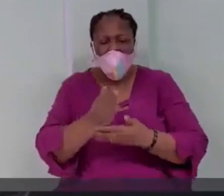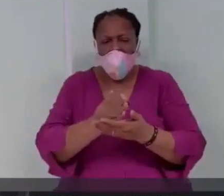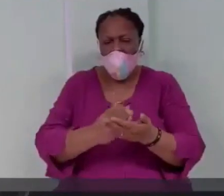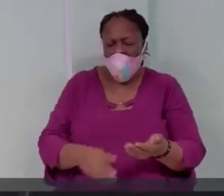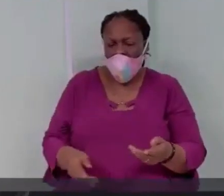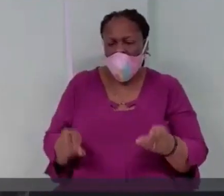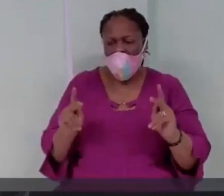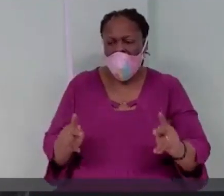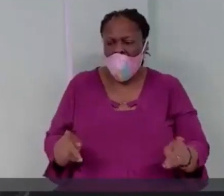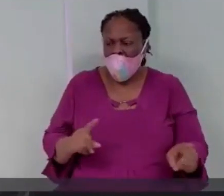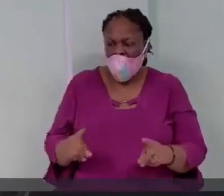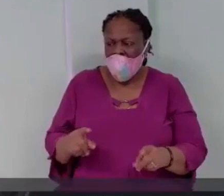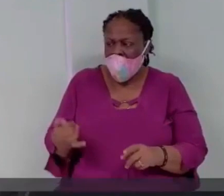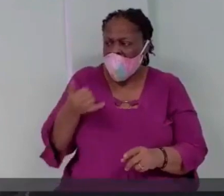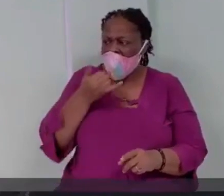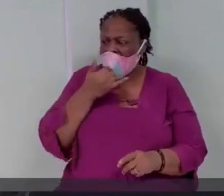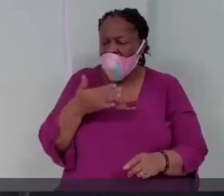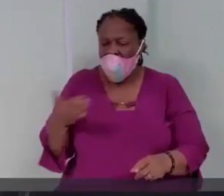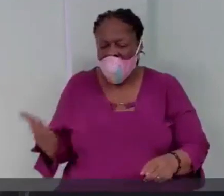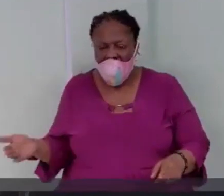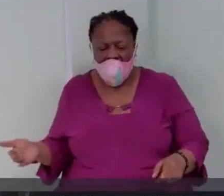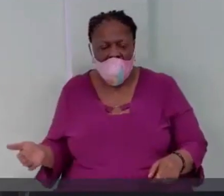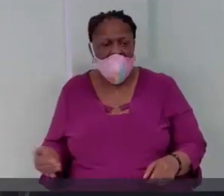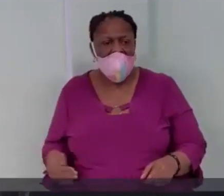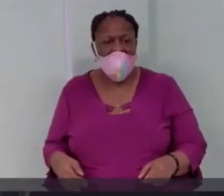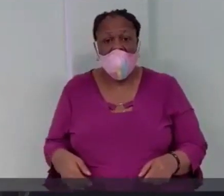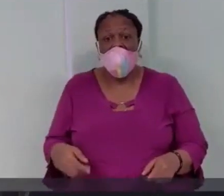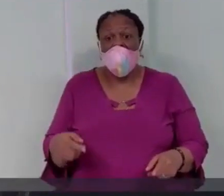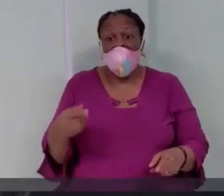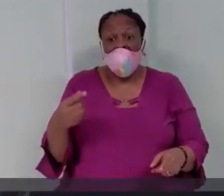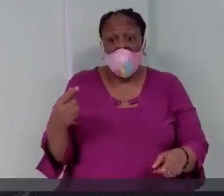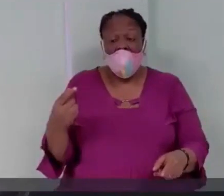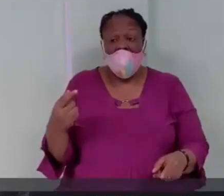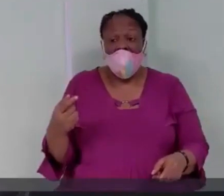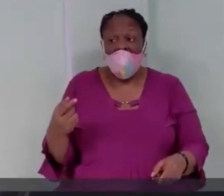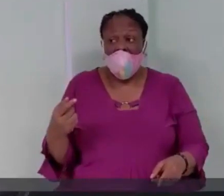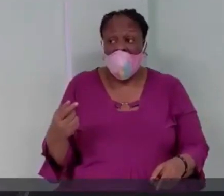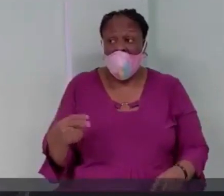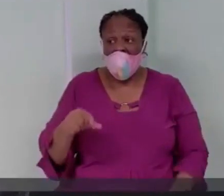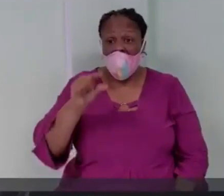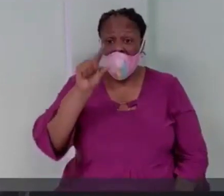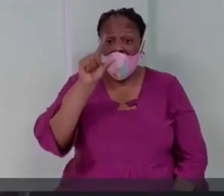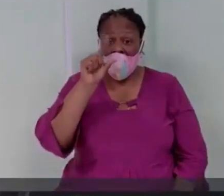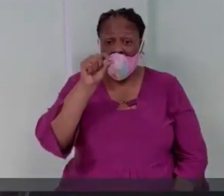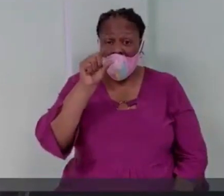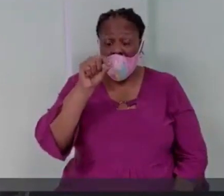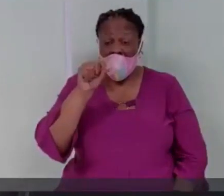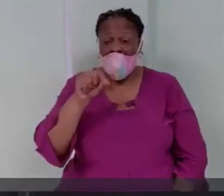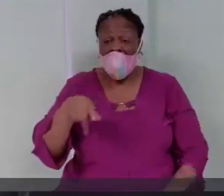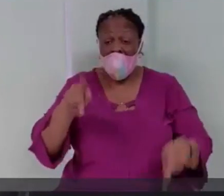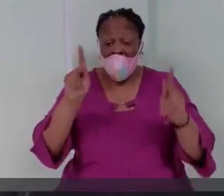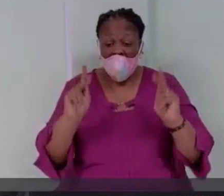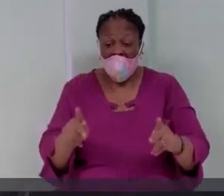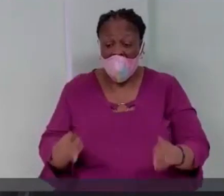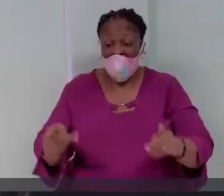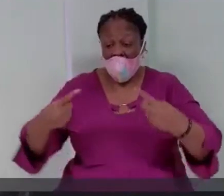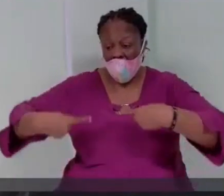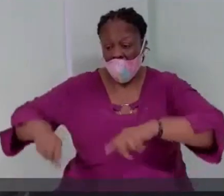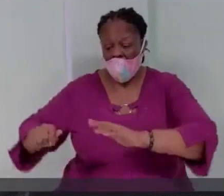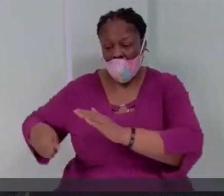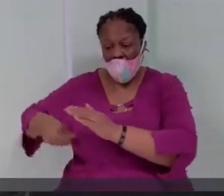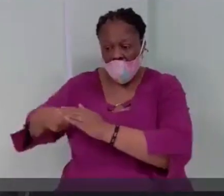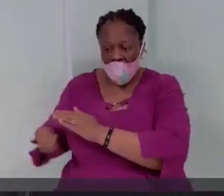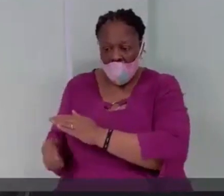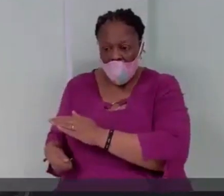some uncomfortable situations. For example, over 20 persons were placed in quarantine over